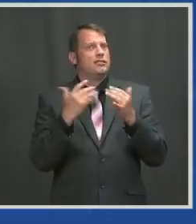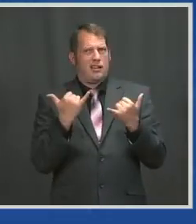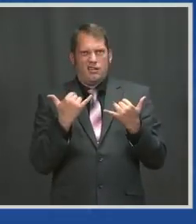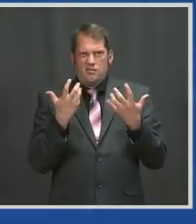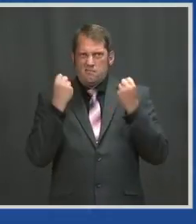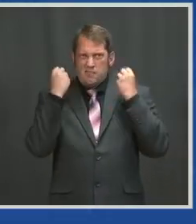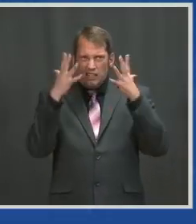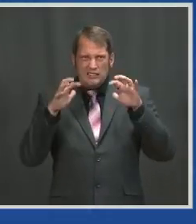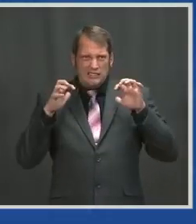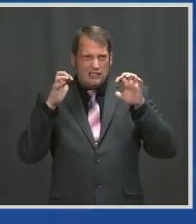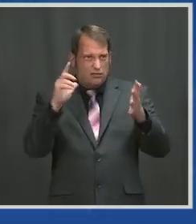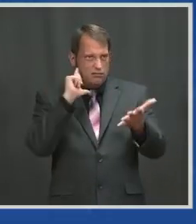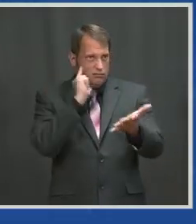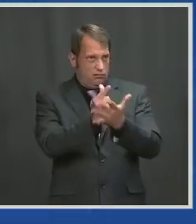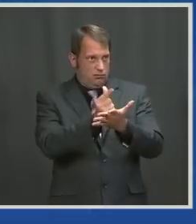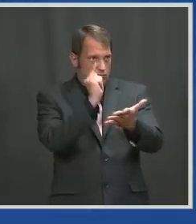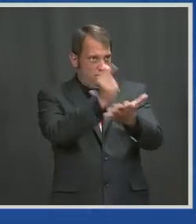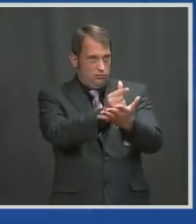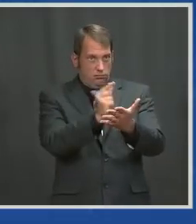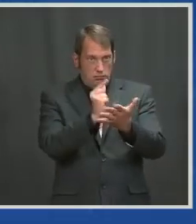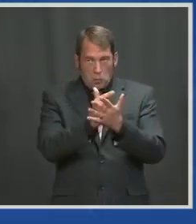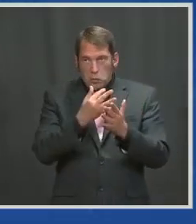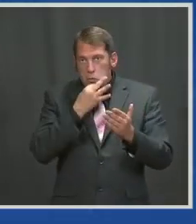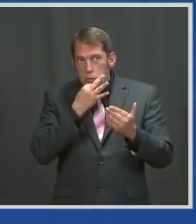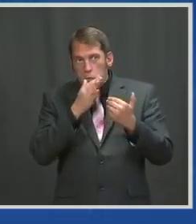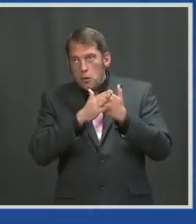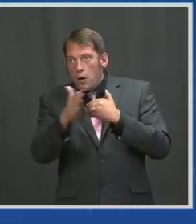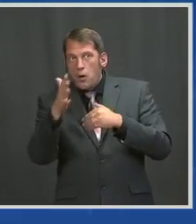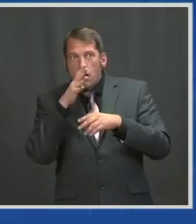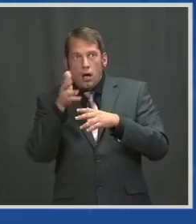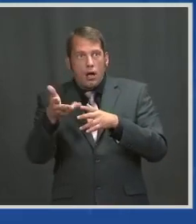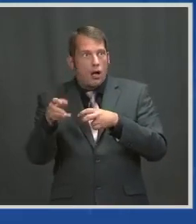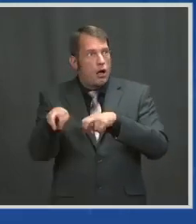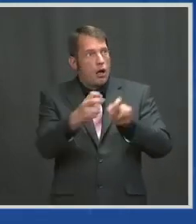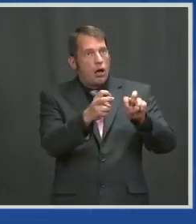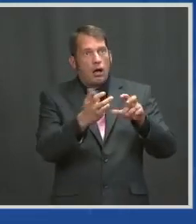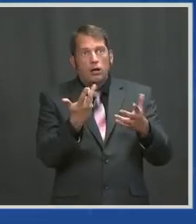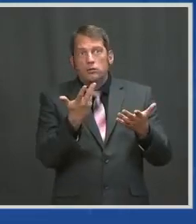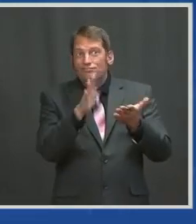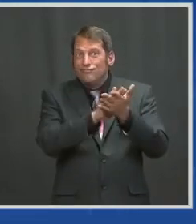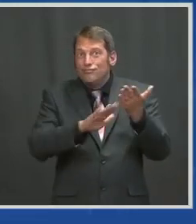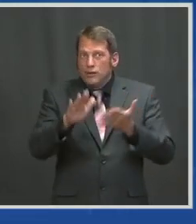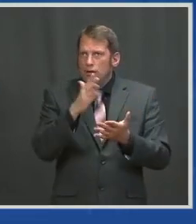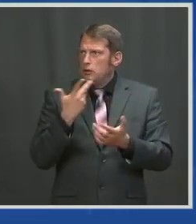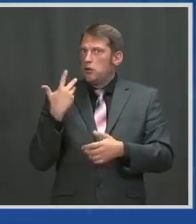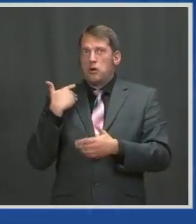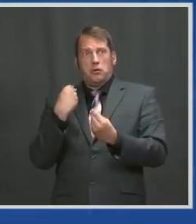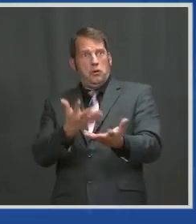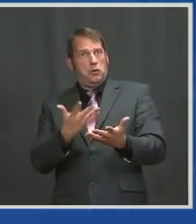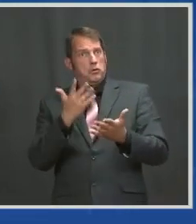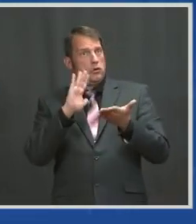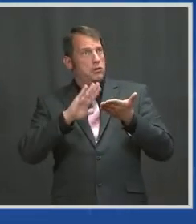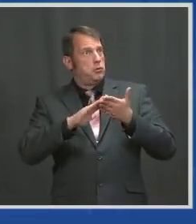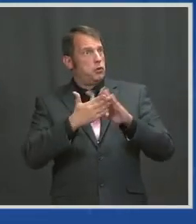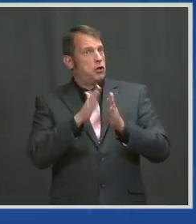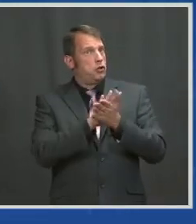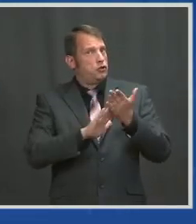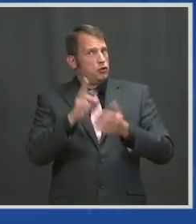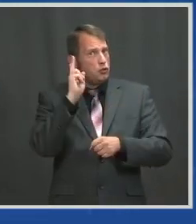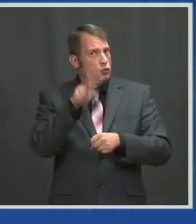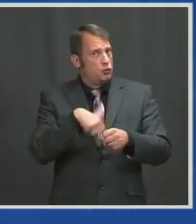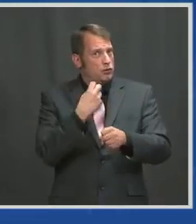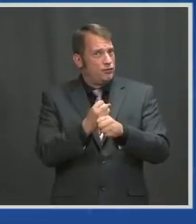college? Doesn't that increase our capacity significantly? This month's job numbers show we're on the right